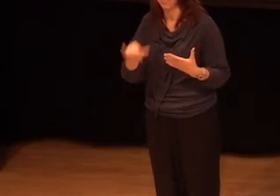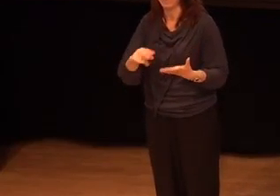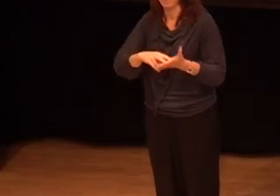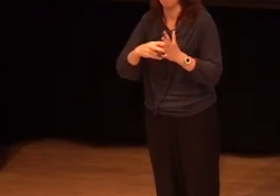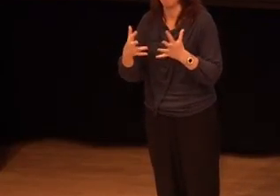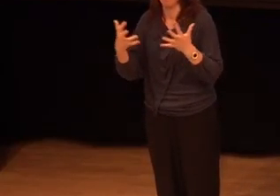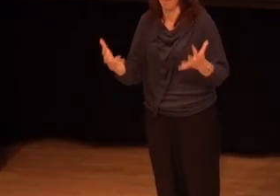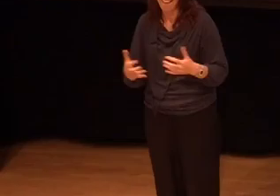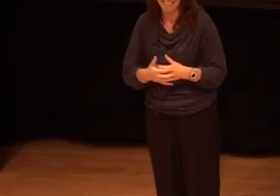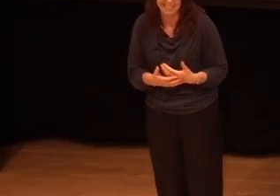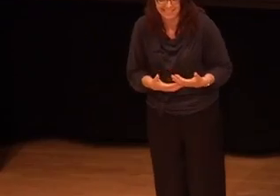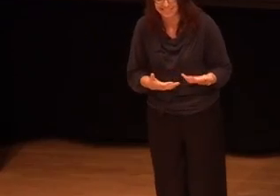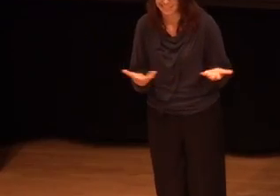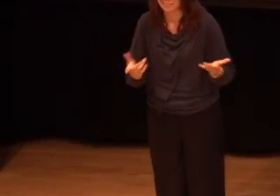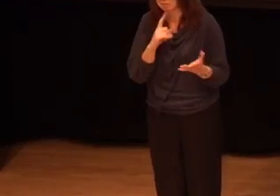So